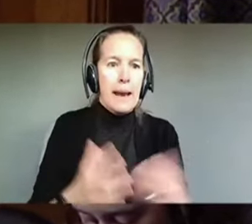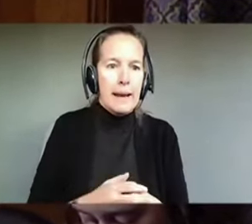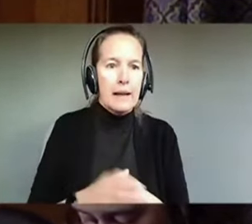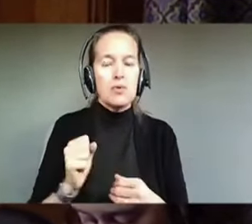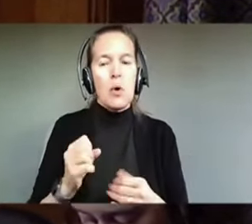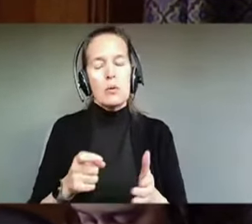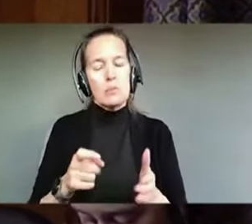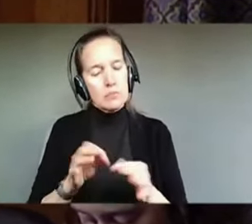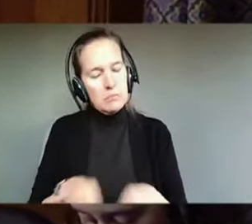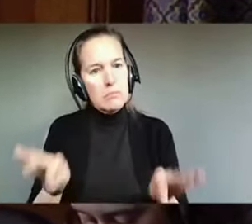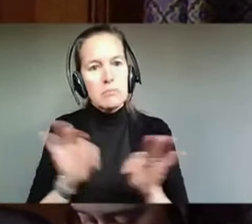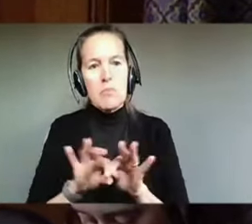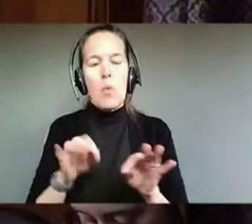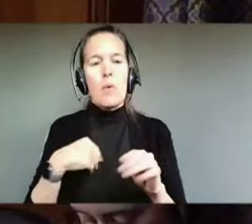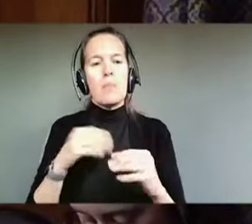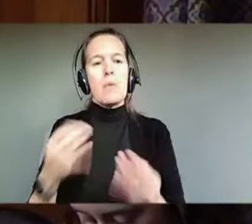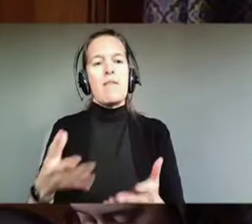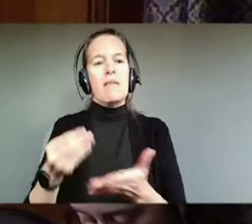Yep.